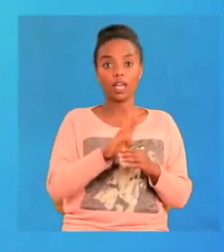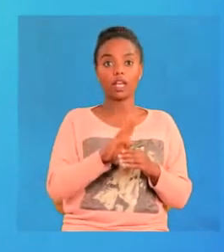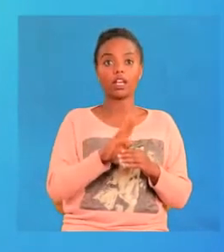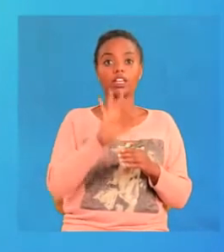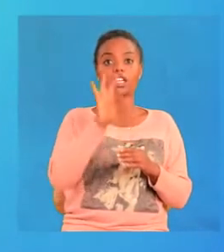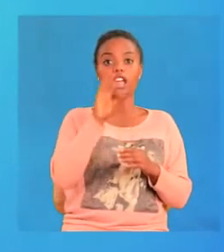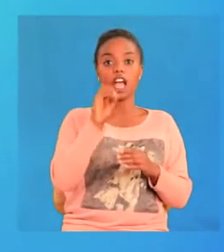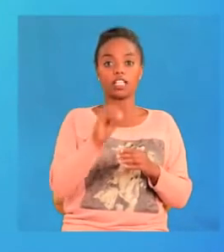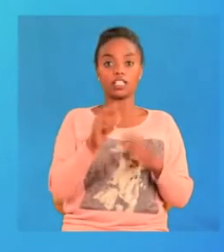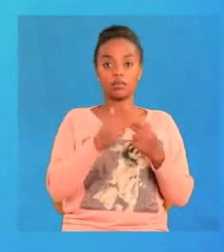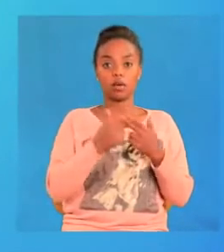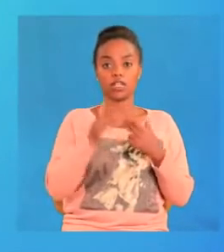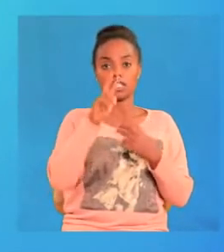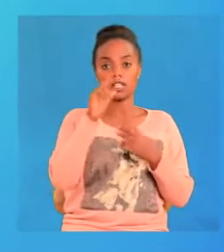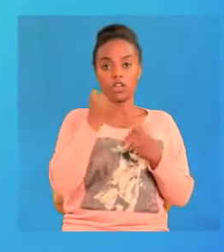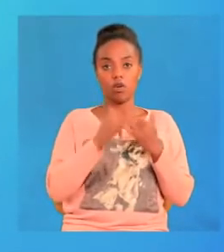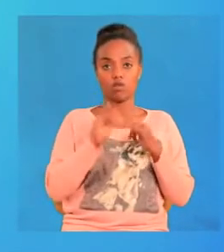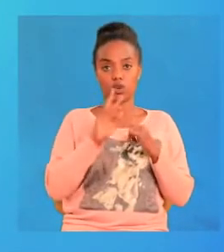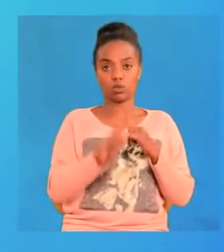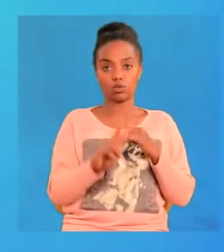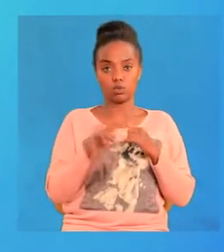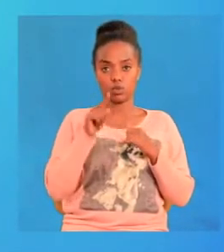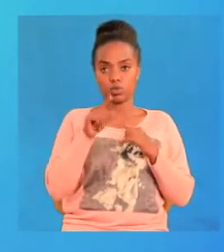hour. Multiplied by 3 over 2, you get